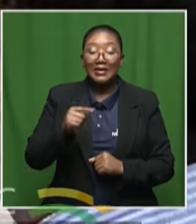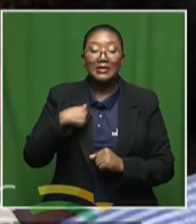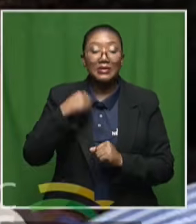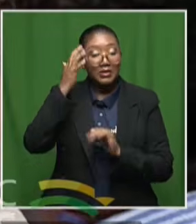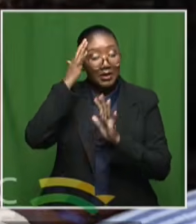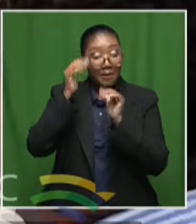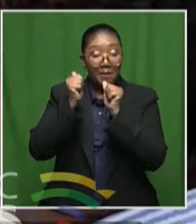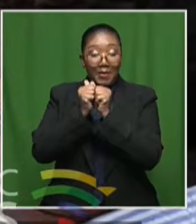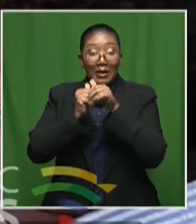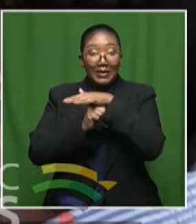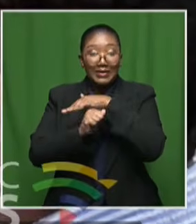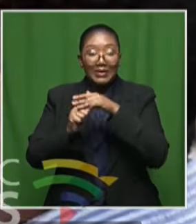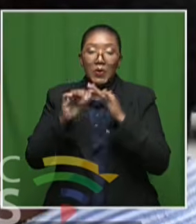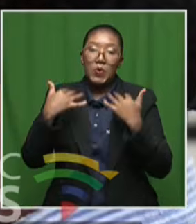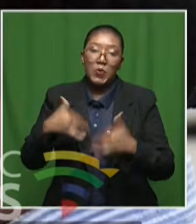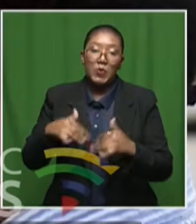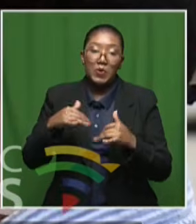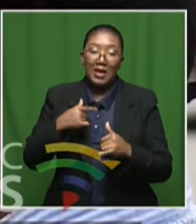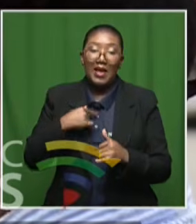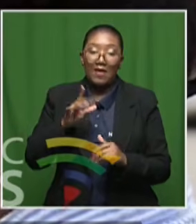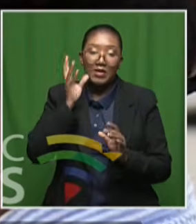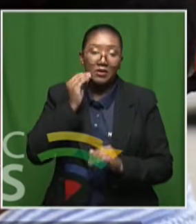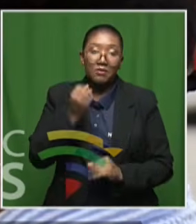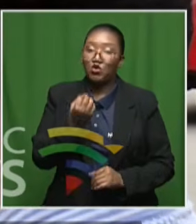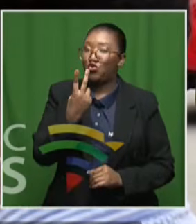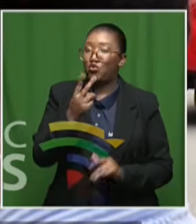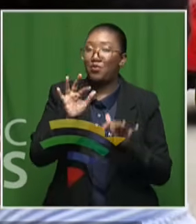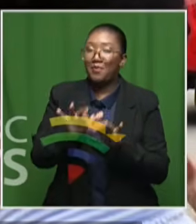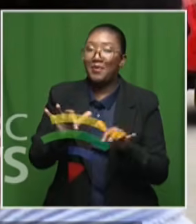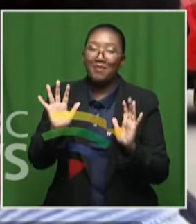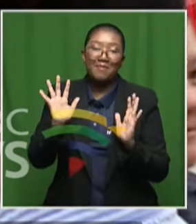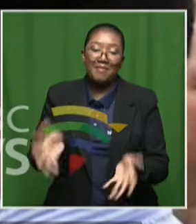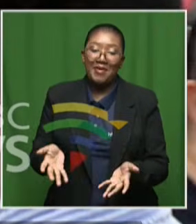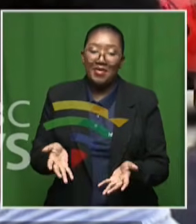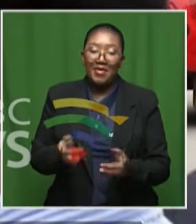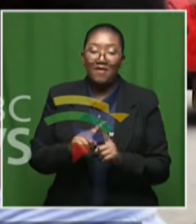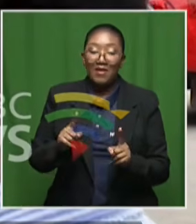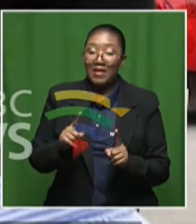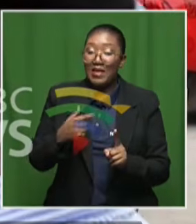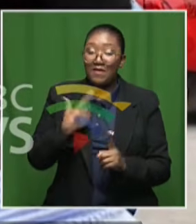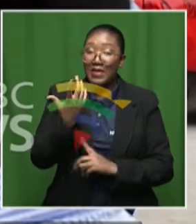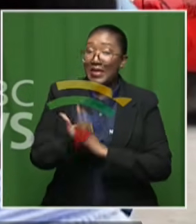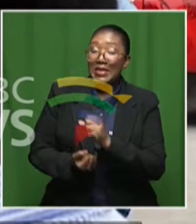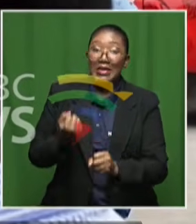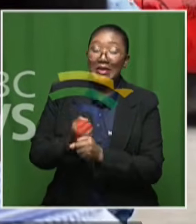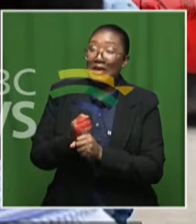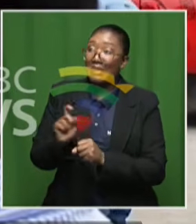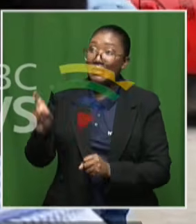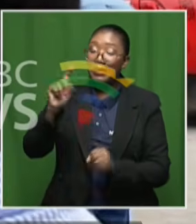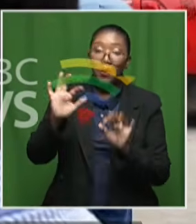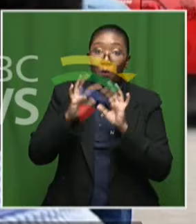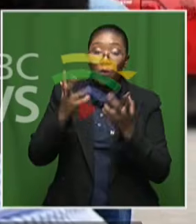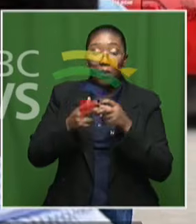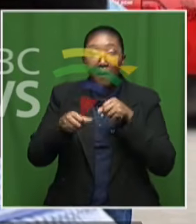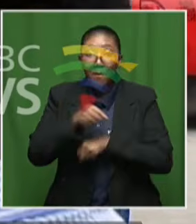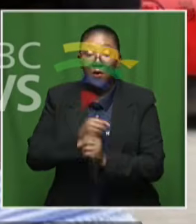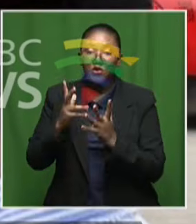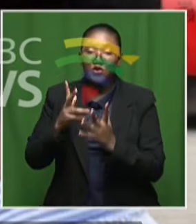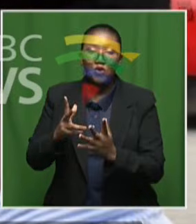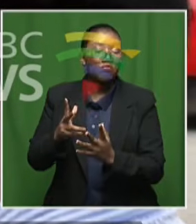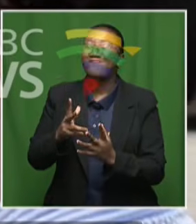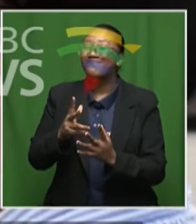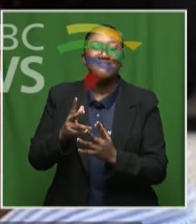like the mom explained. I've only seen 2 in my entire life. I think there's a handful of them that's born every year worldwide. So it's not a common